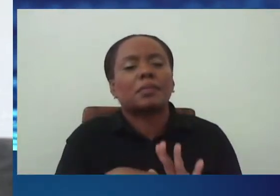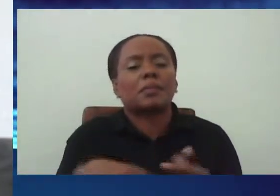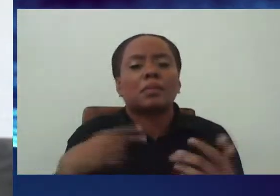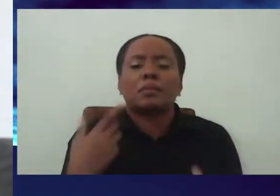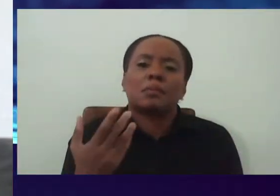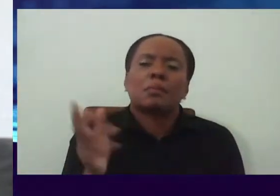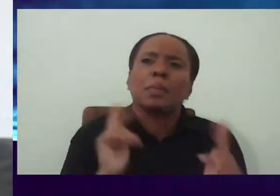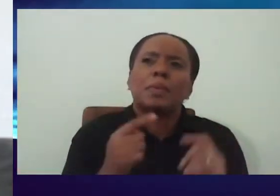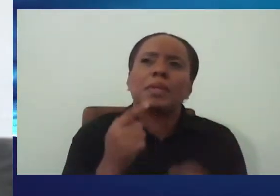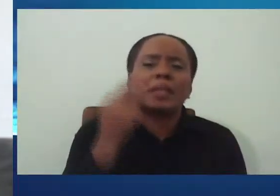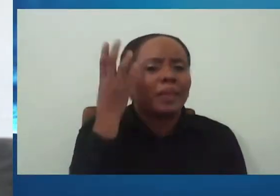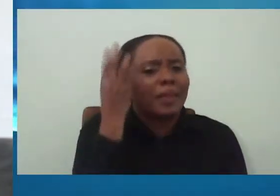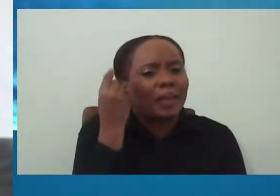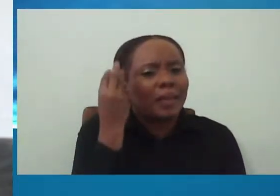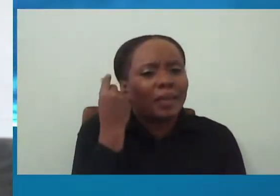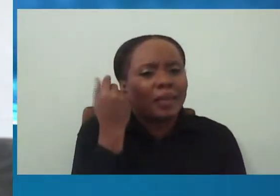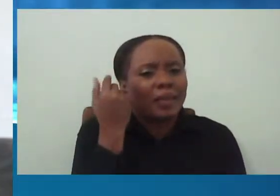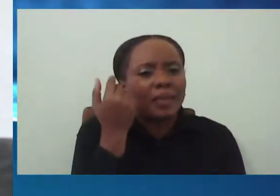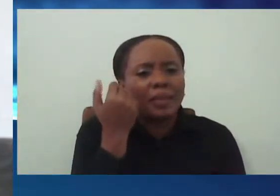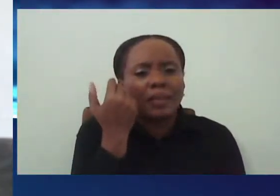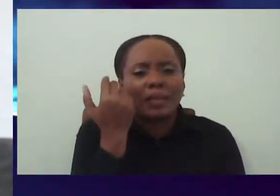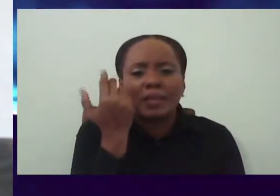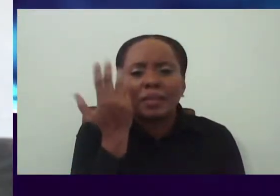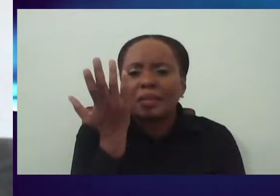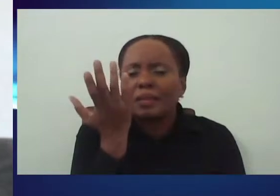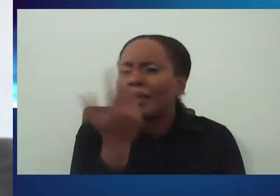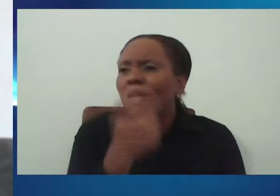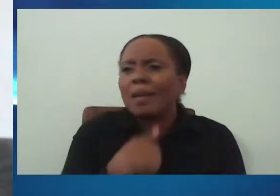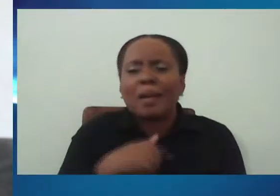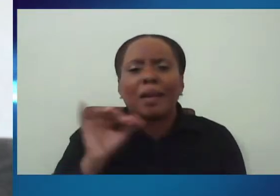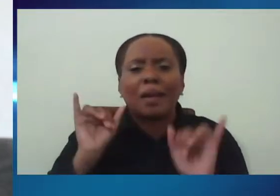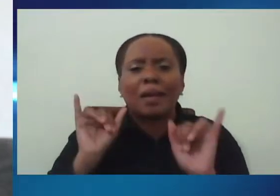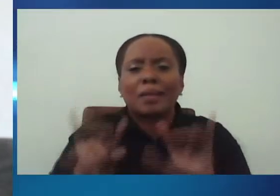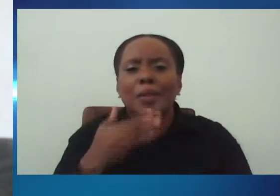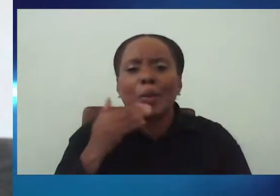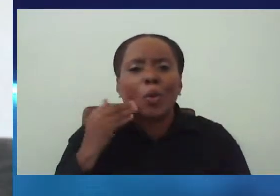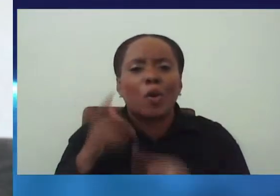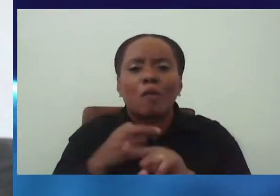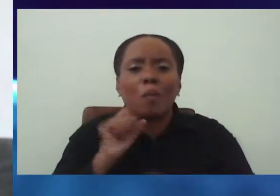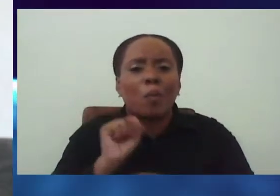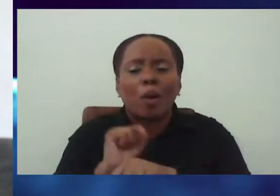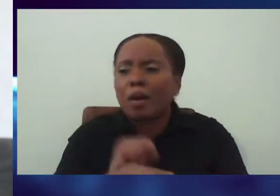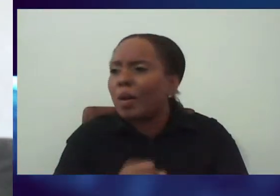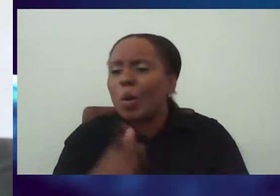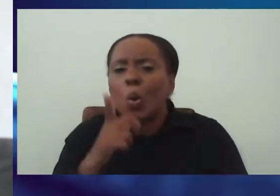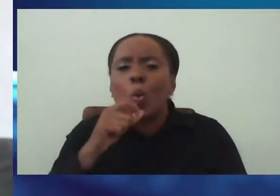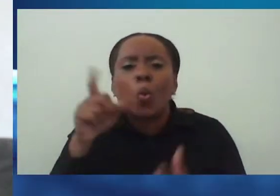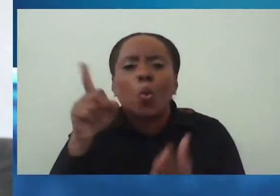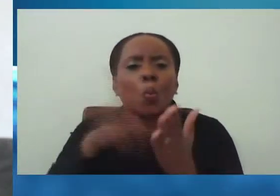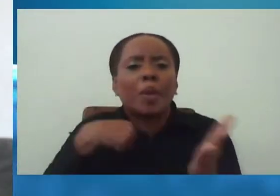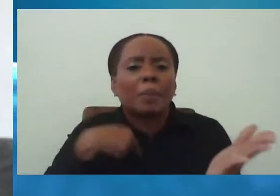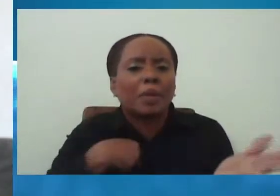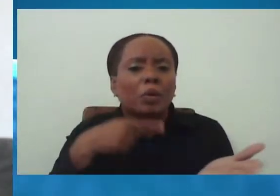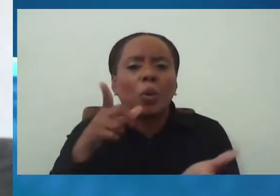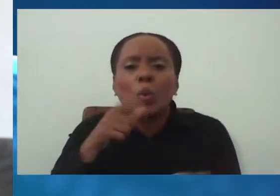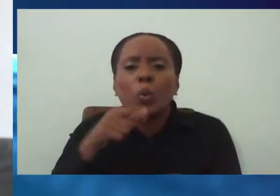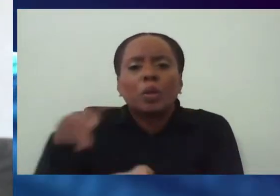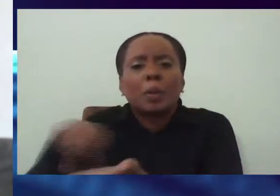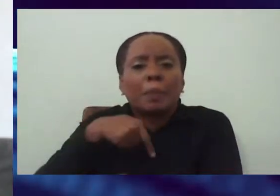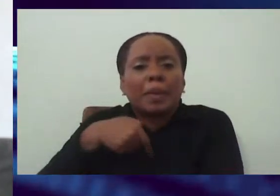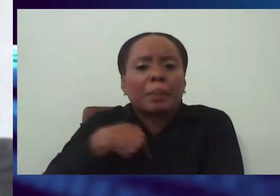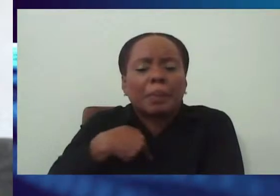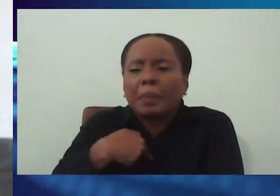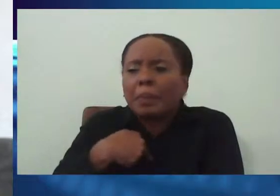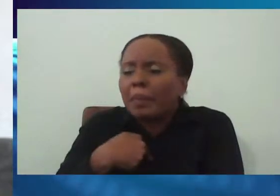people is, but look how much time I'm losing from work. Am I going to be paid? To what extent does that really feature